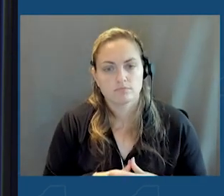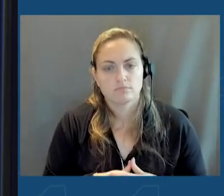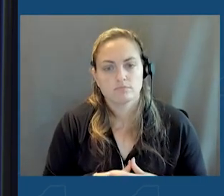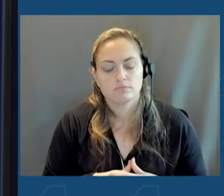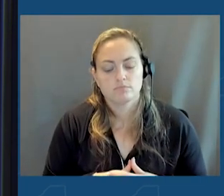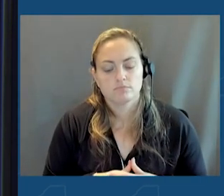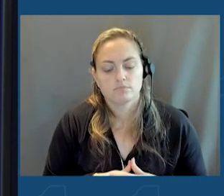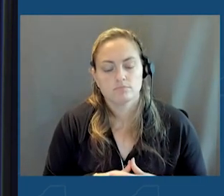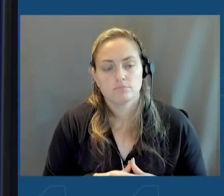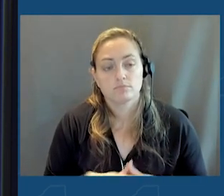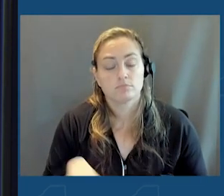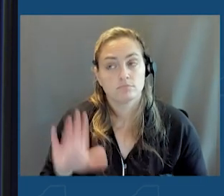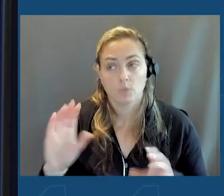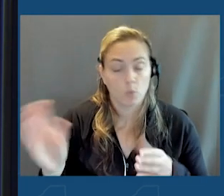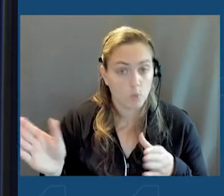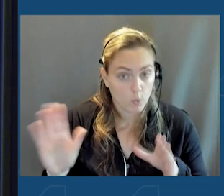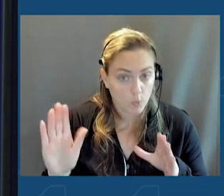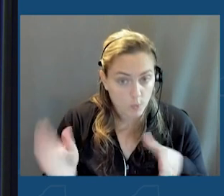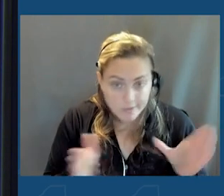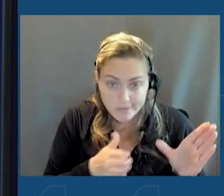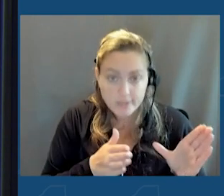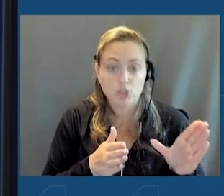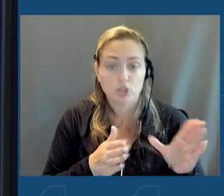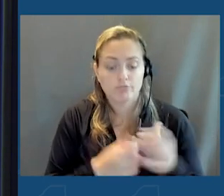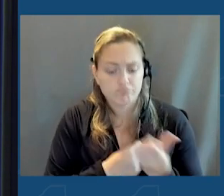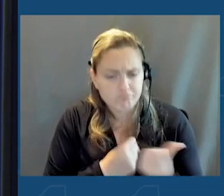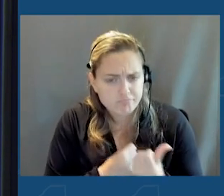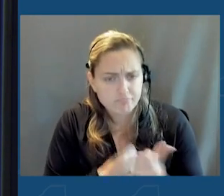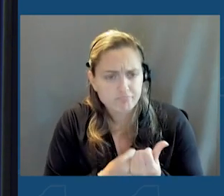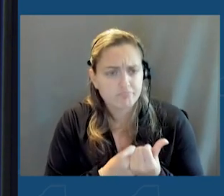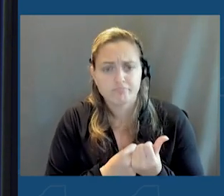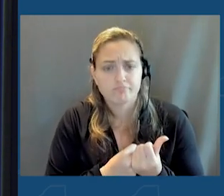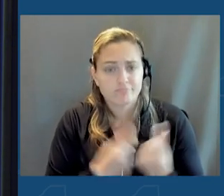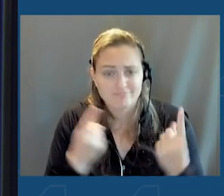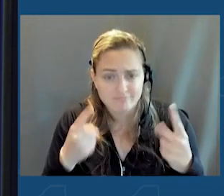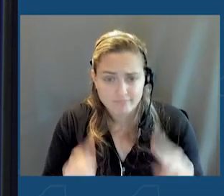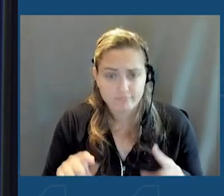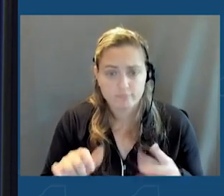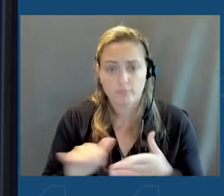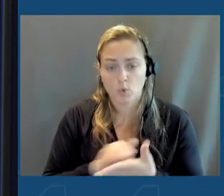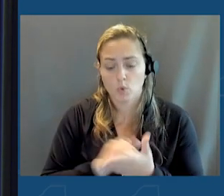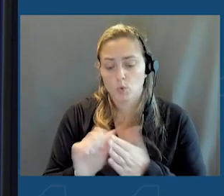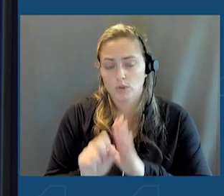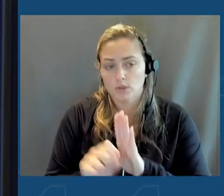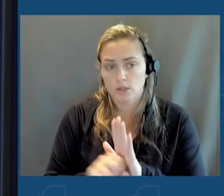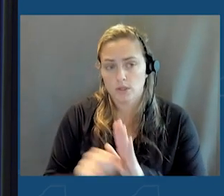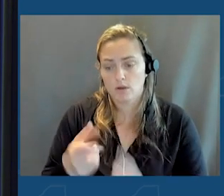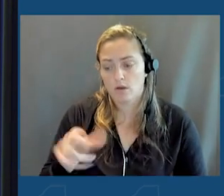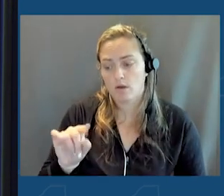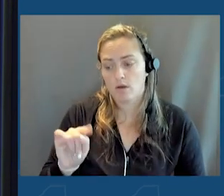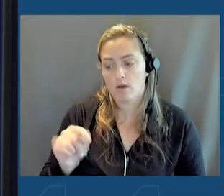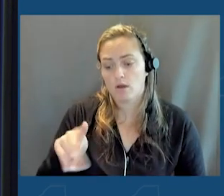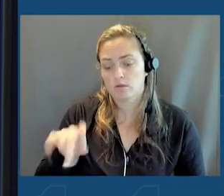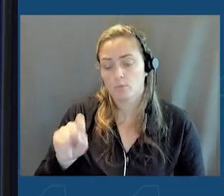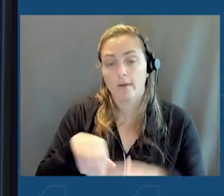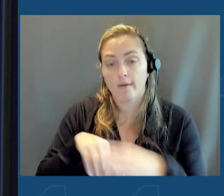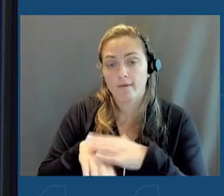Their organization and advocacy efforts resulted in New York State's Hunts Point Access